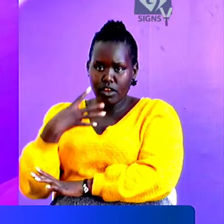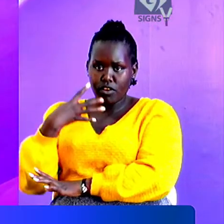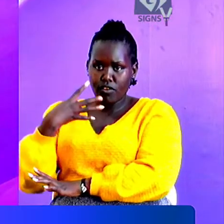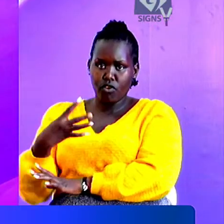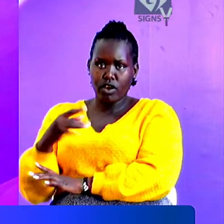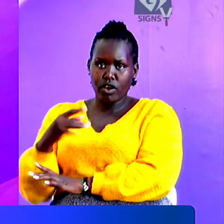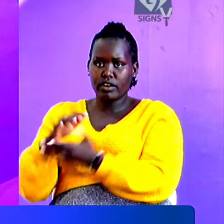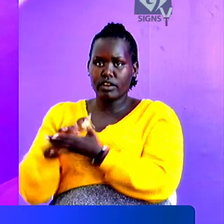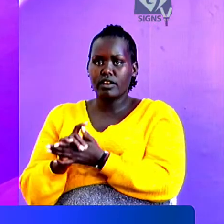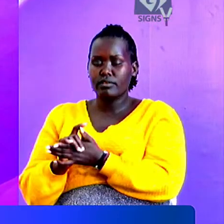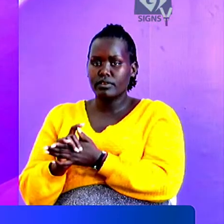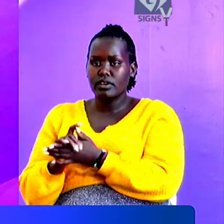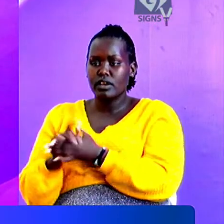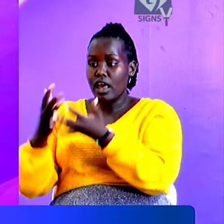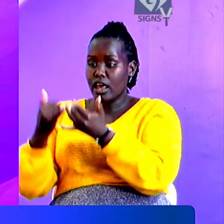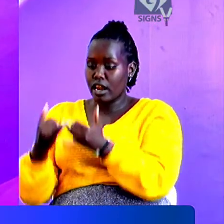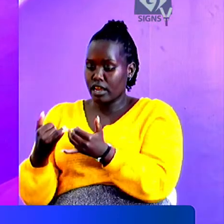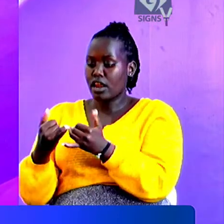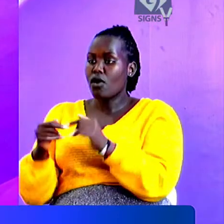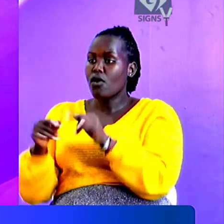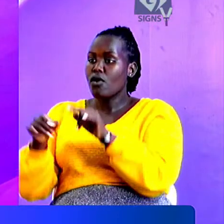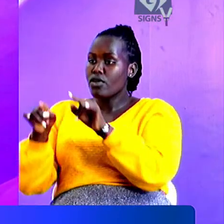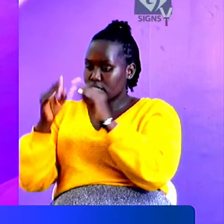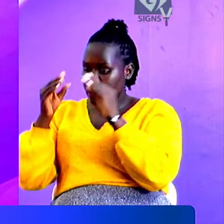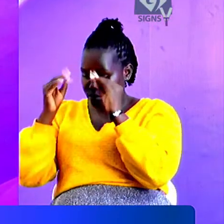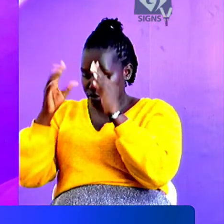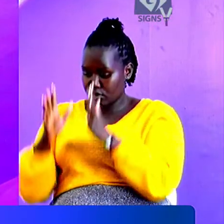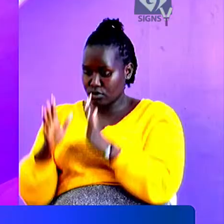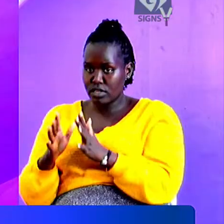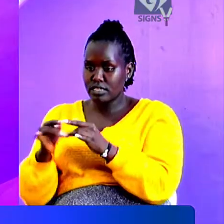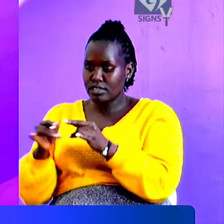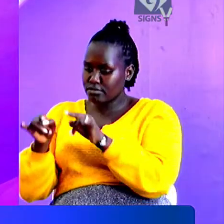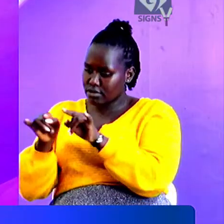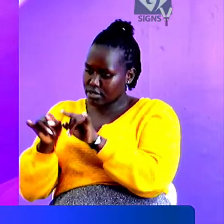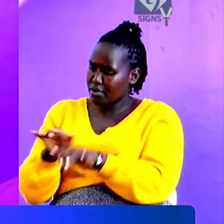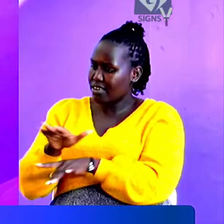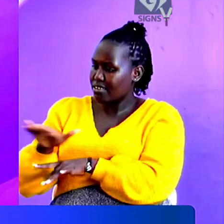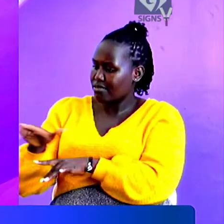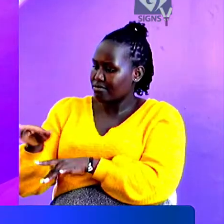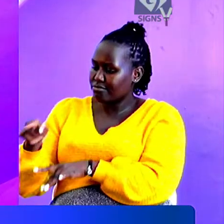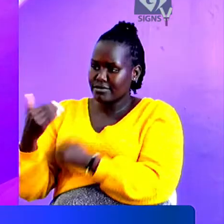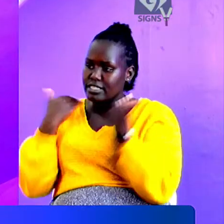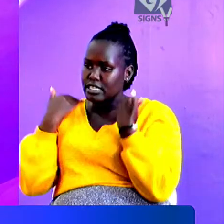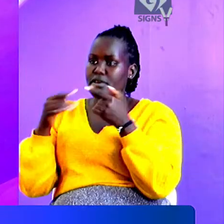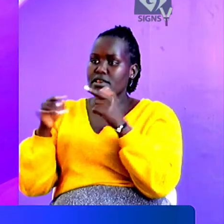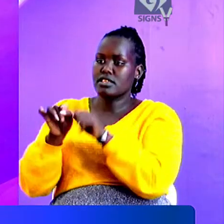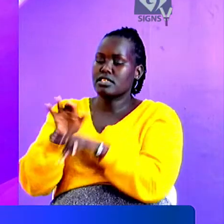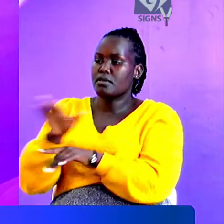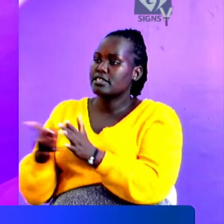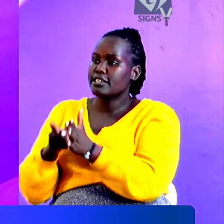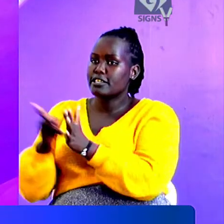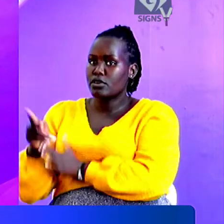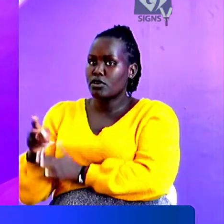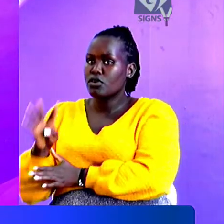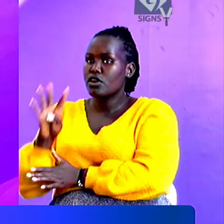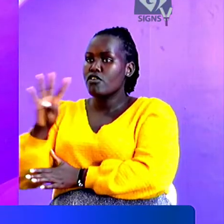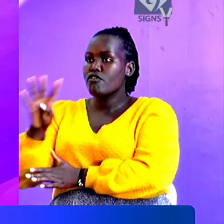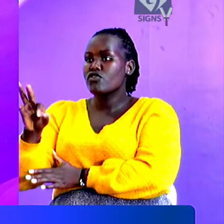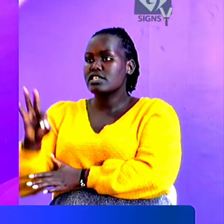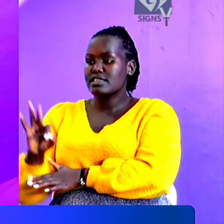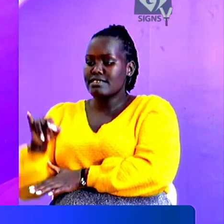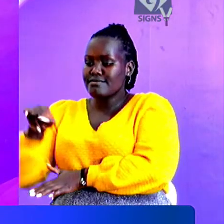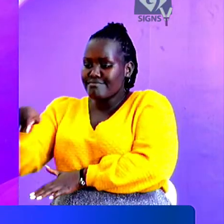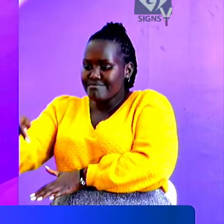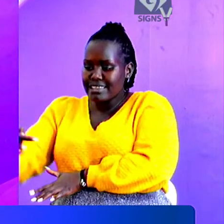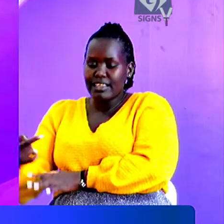same student pursuing the same course I was pursuing and sleeping in the same accommodation halls is paying 43,000. Actually,